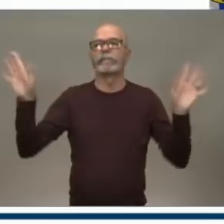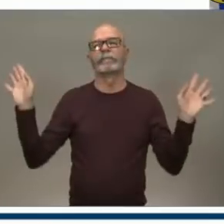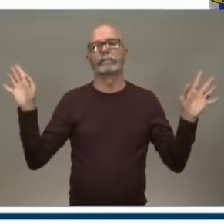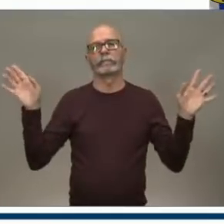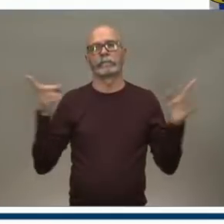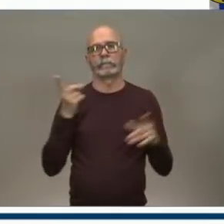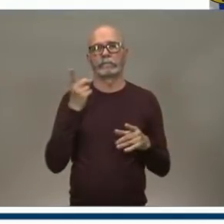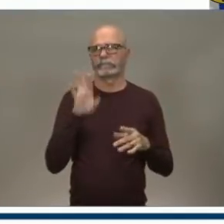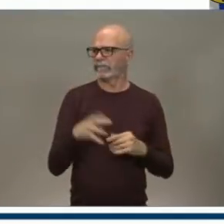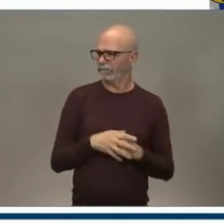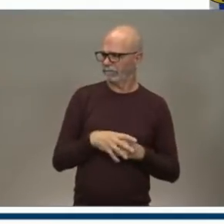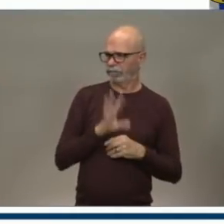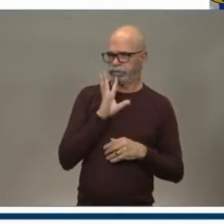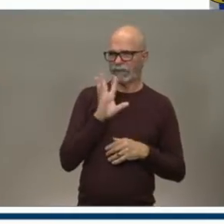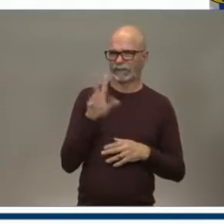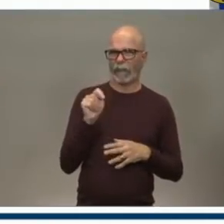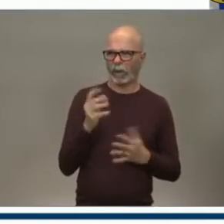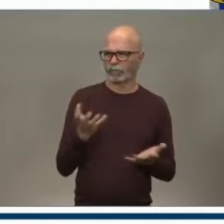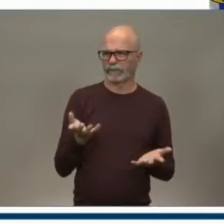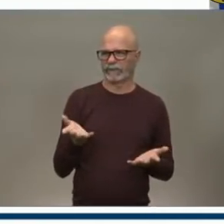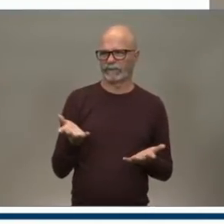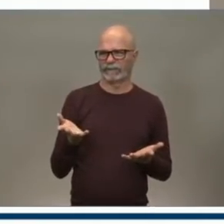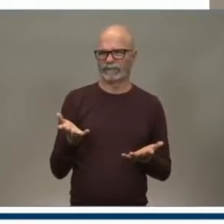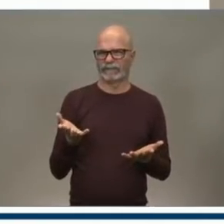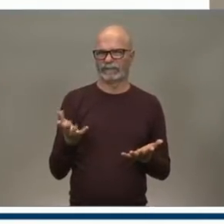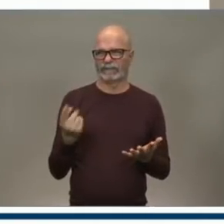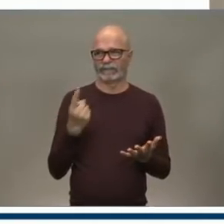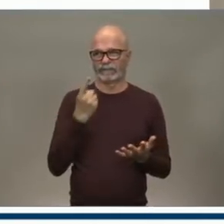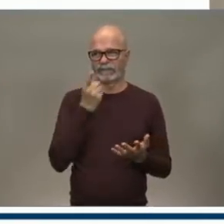test positive other than in the last a